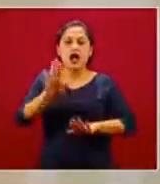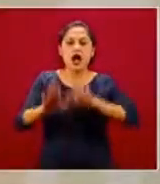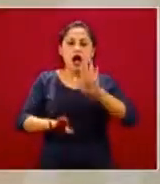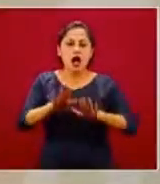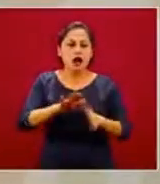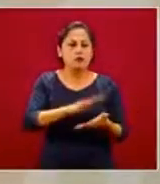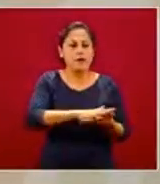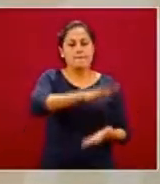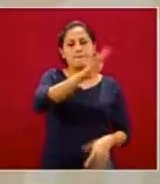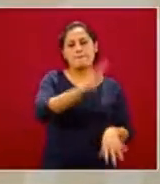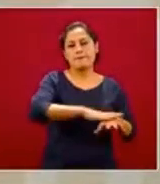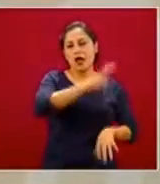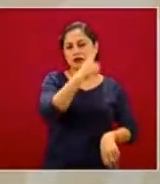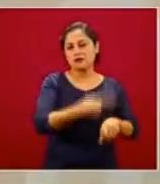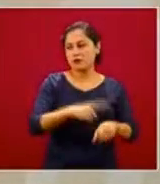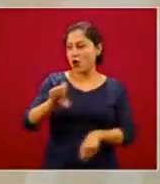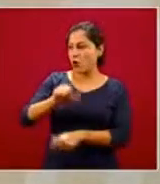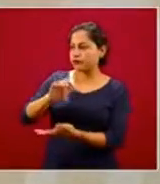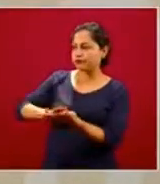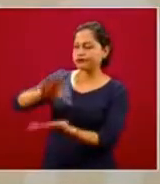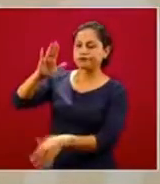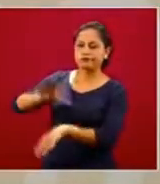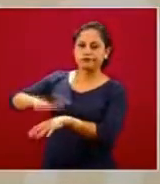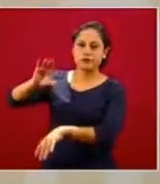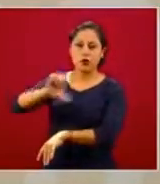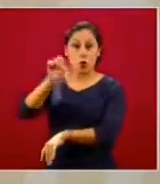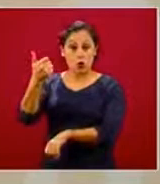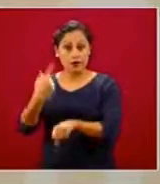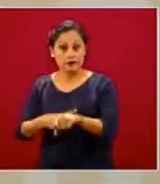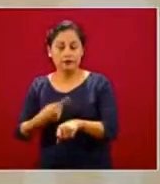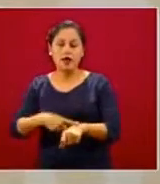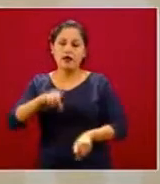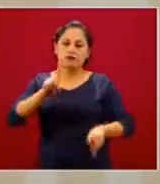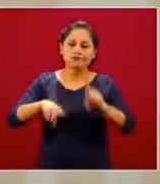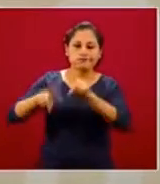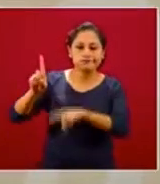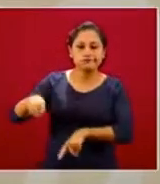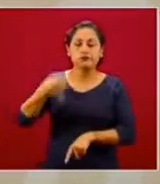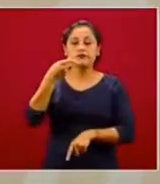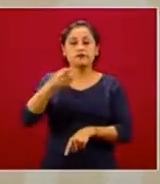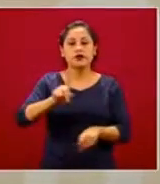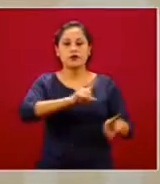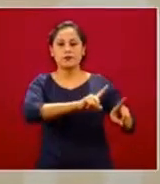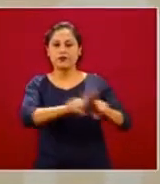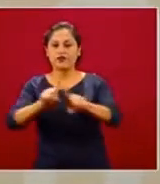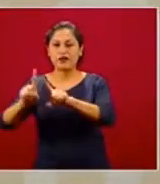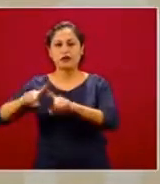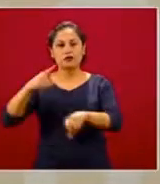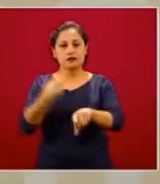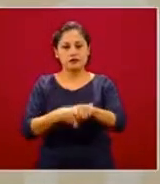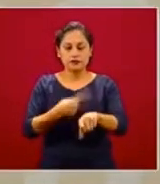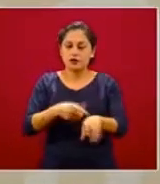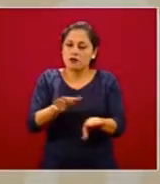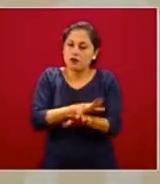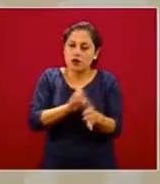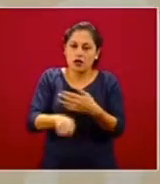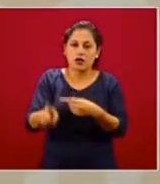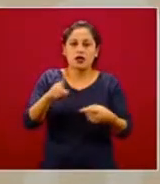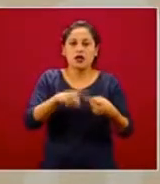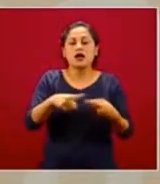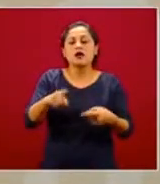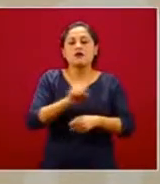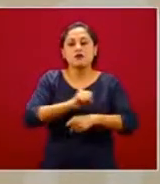has to be condiciones, a veces se comprehensive as well. exacerban otras. Everything's happening at the Tenemos same la time. grave epidemia de enfermedades Sometimes crónicas, obesidad, certain diabetes, conditions can